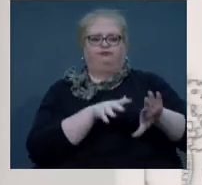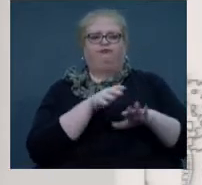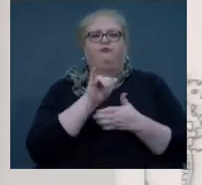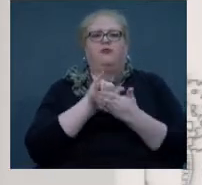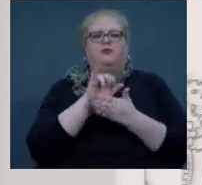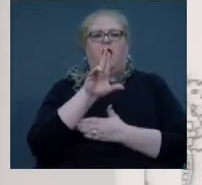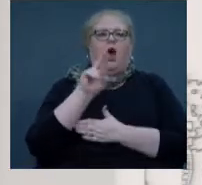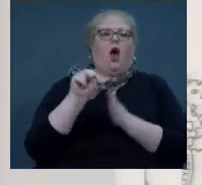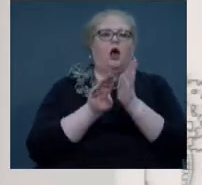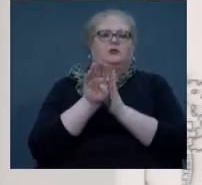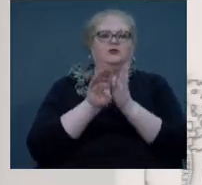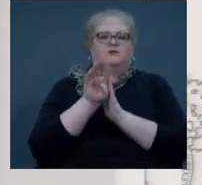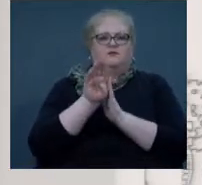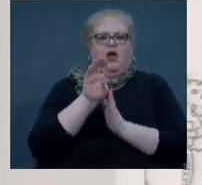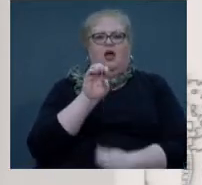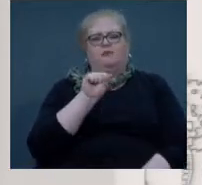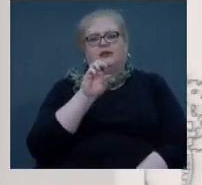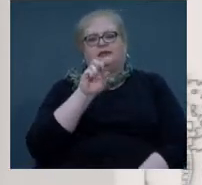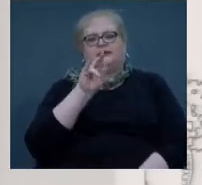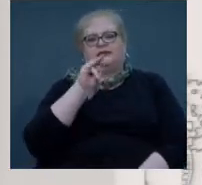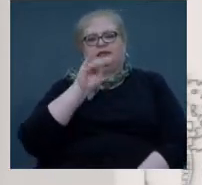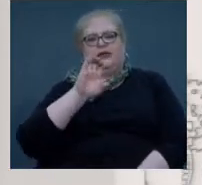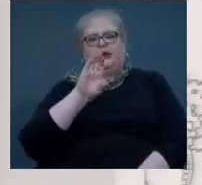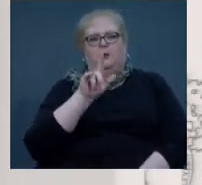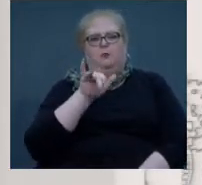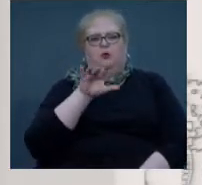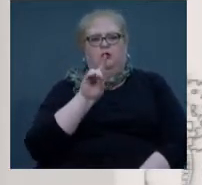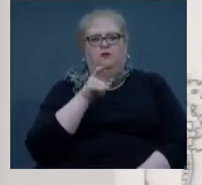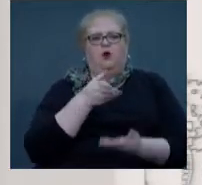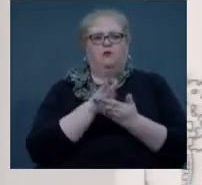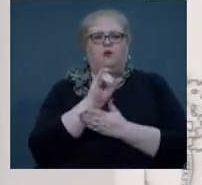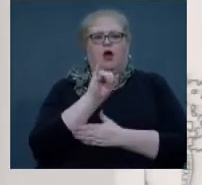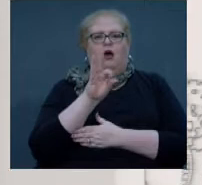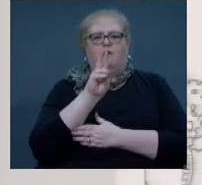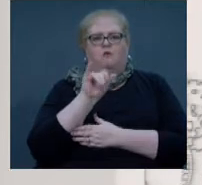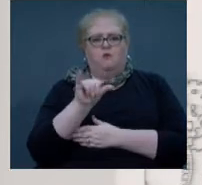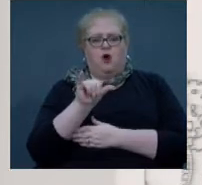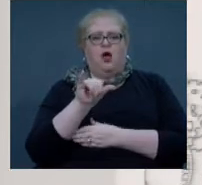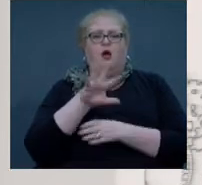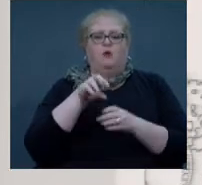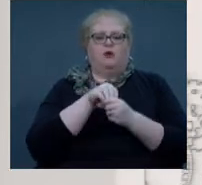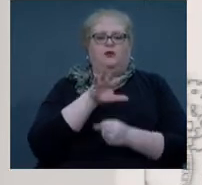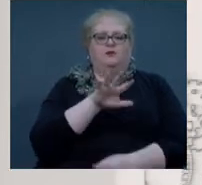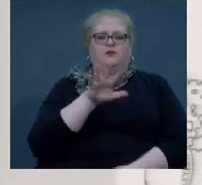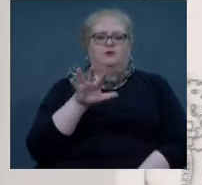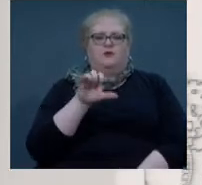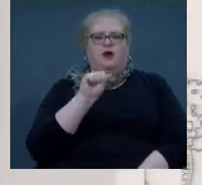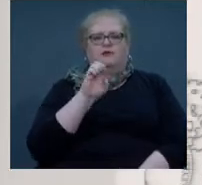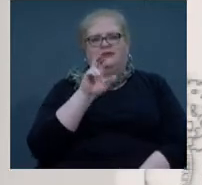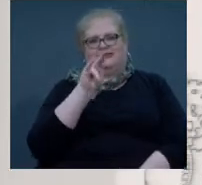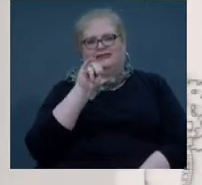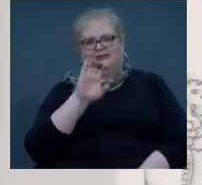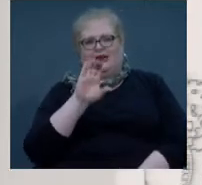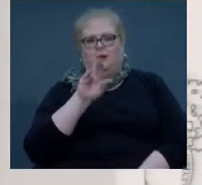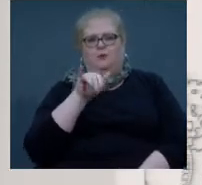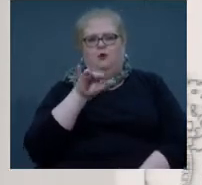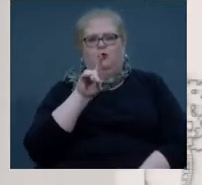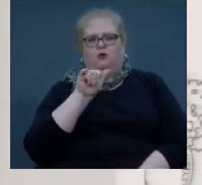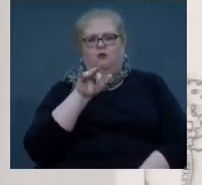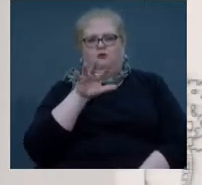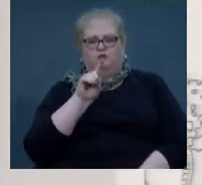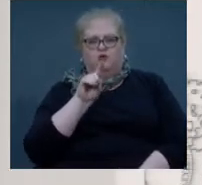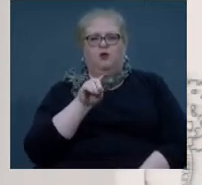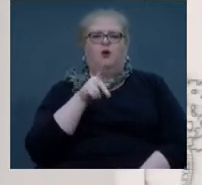undeveloped 50-foot Scenic Boulevard right-of-way located within the property located at 55 Scenic Boulevard. Pulaski County Tax